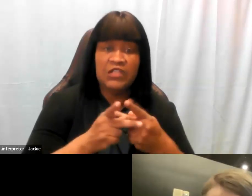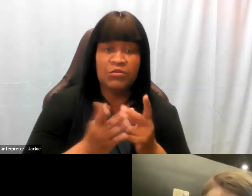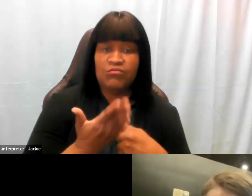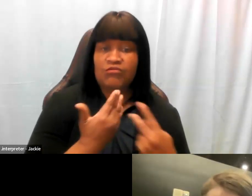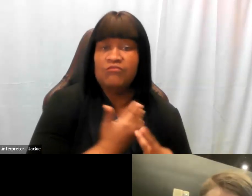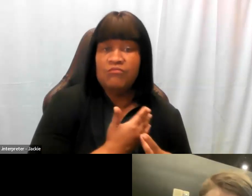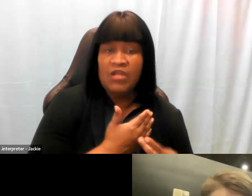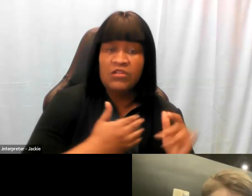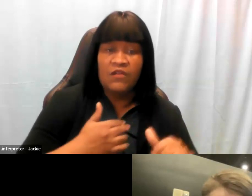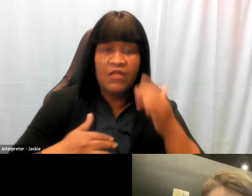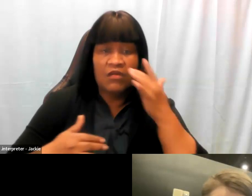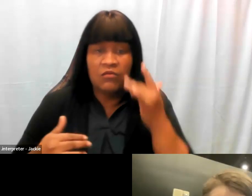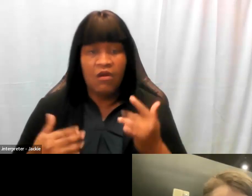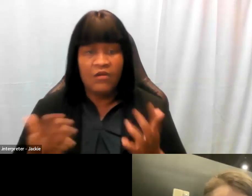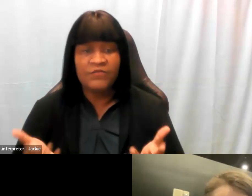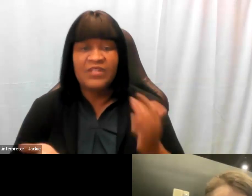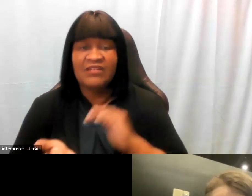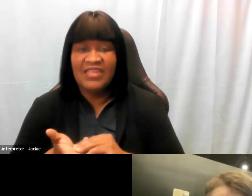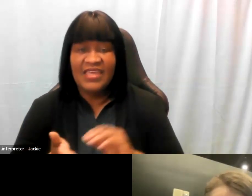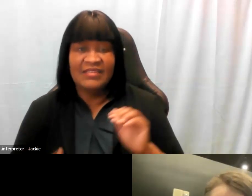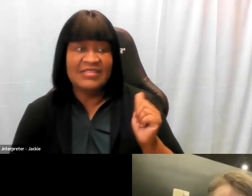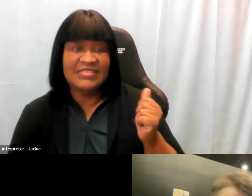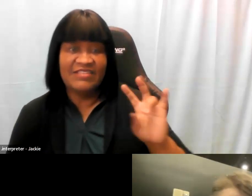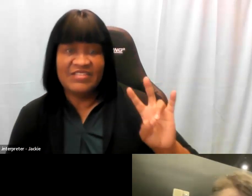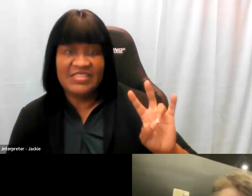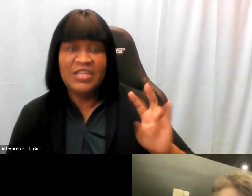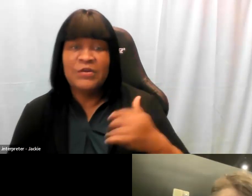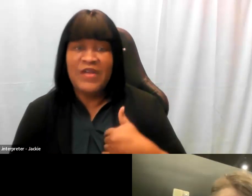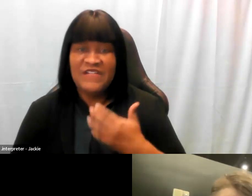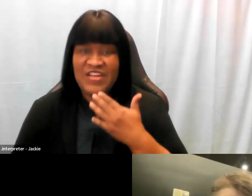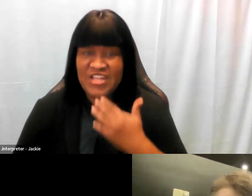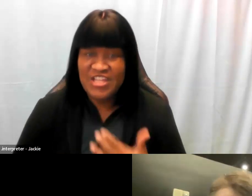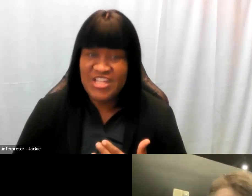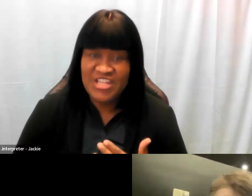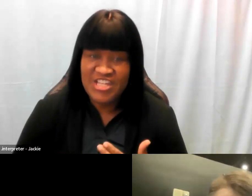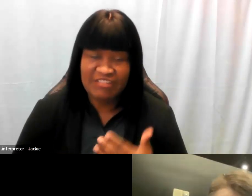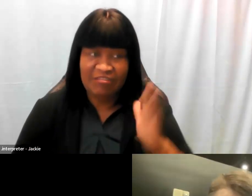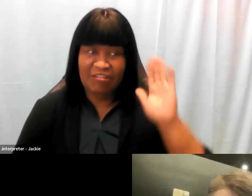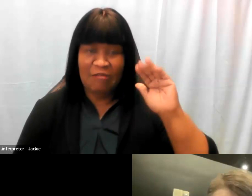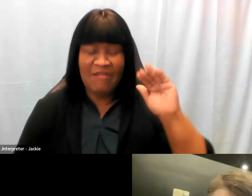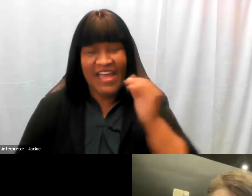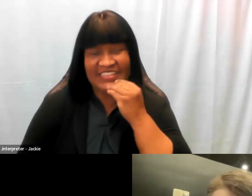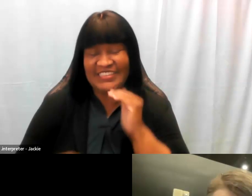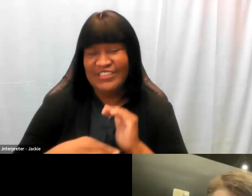on the right path here. So the 17th, we had a kind of goodbye-ish dinner because there